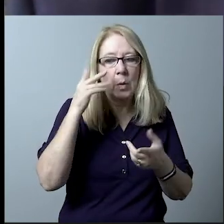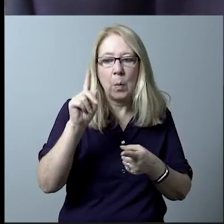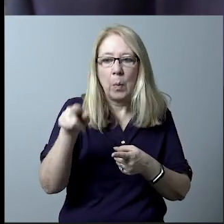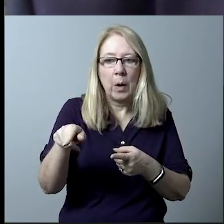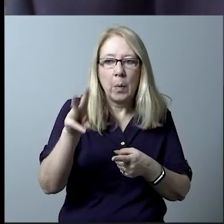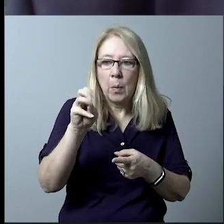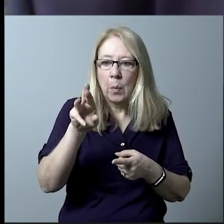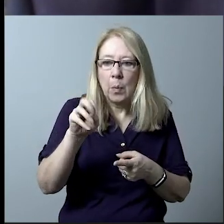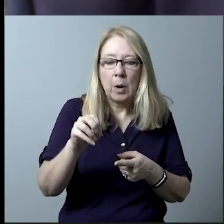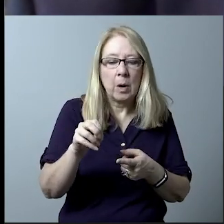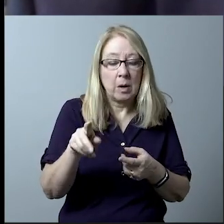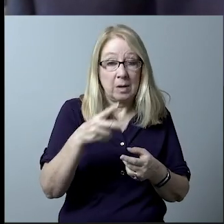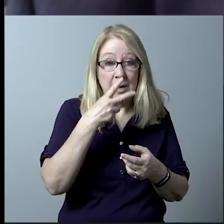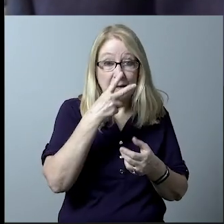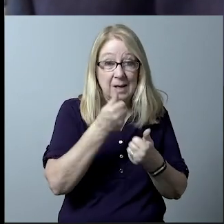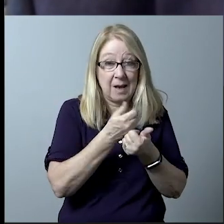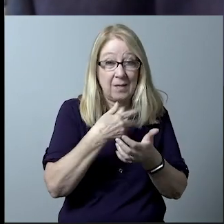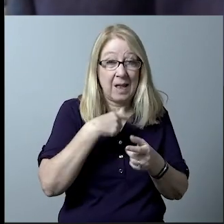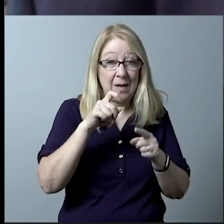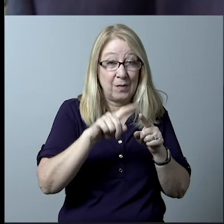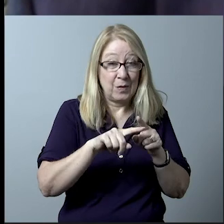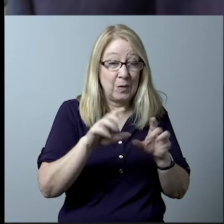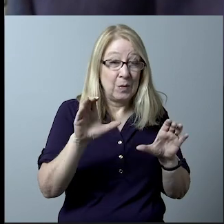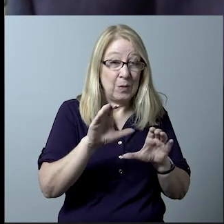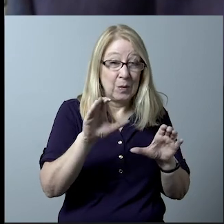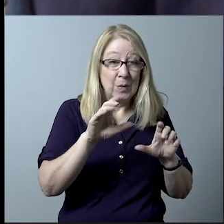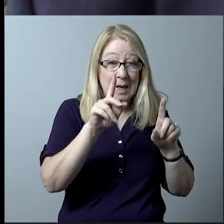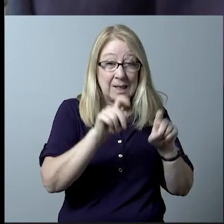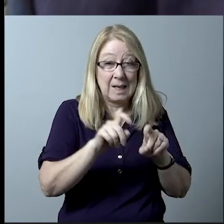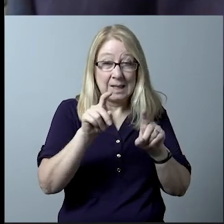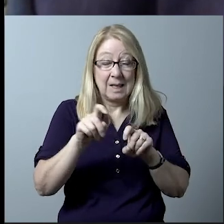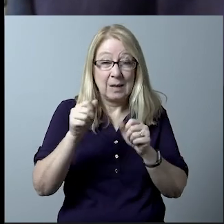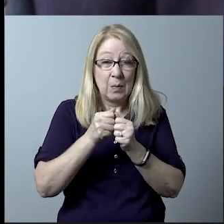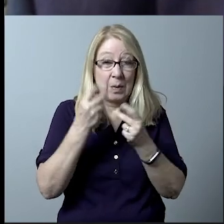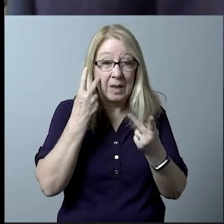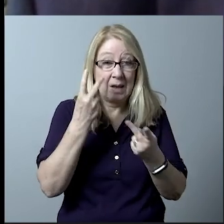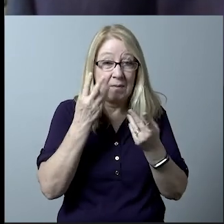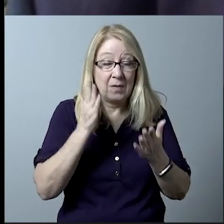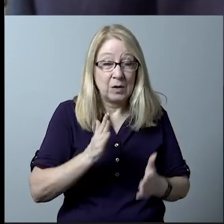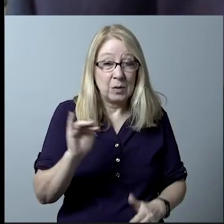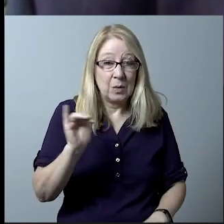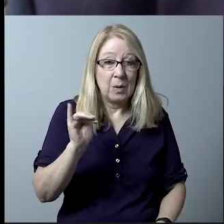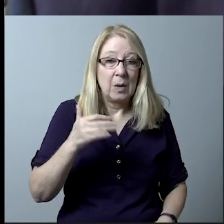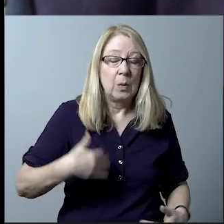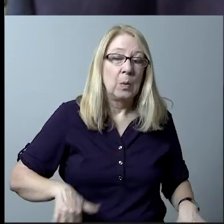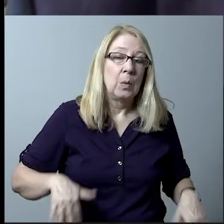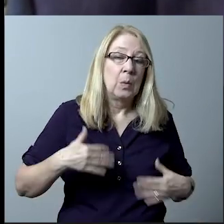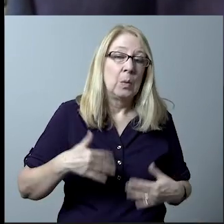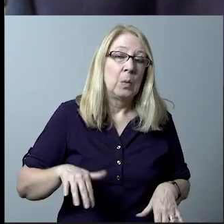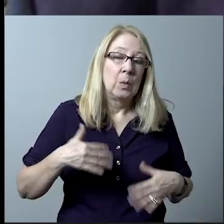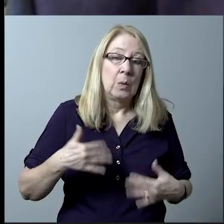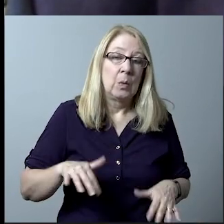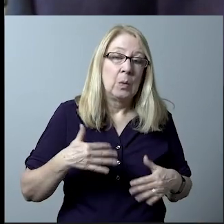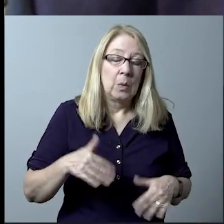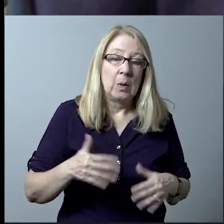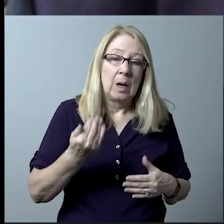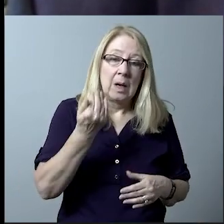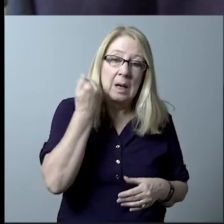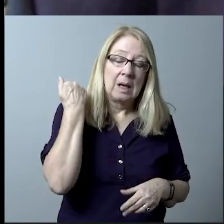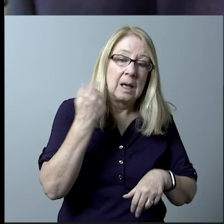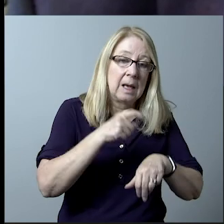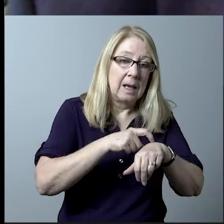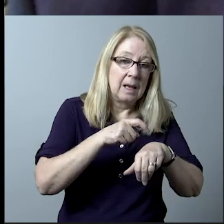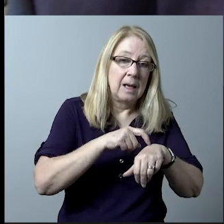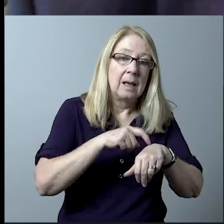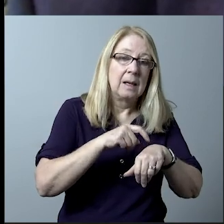complicated, because we may not know where they were. And you saw the factors I already have to get to try to do that with visitors as well is going to be very,